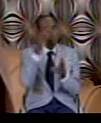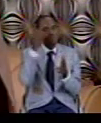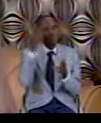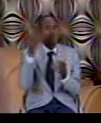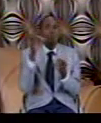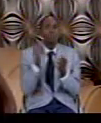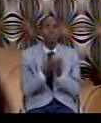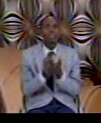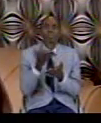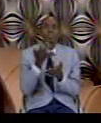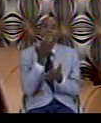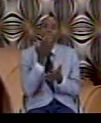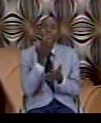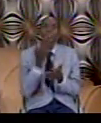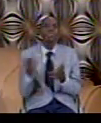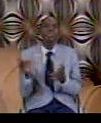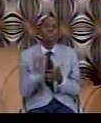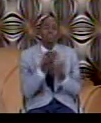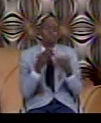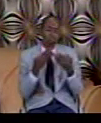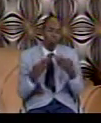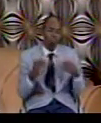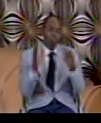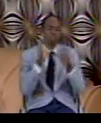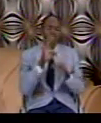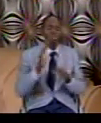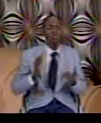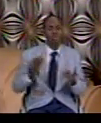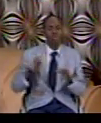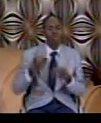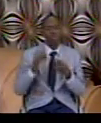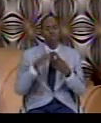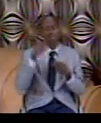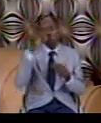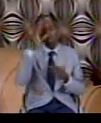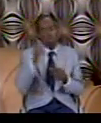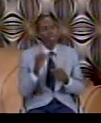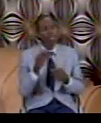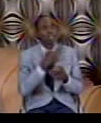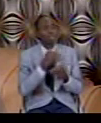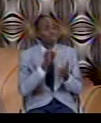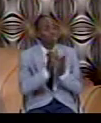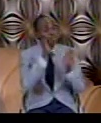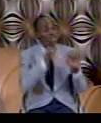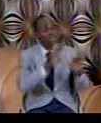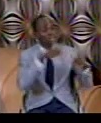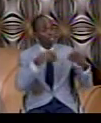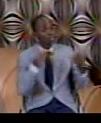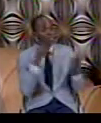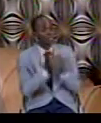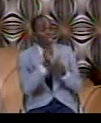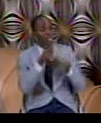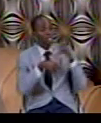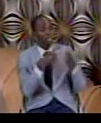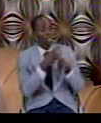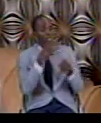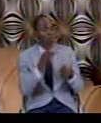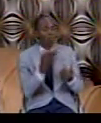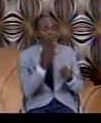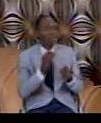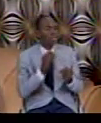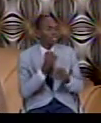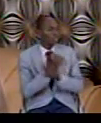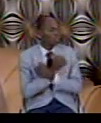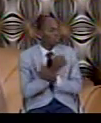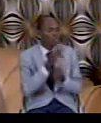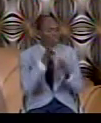favor. They throw their soul to the man. They say, if you can give me that kind of favor, I love you, I appreciate you so much, I'm so grateful,